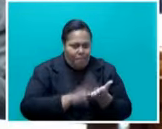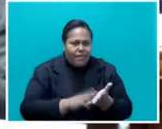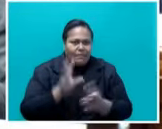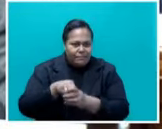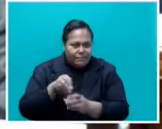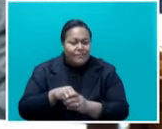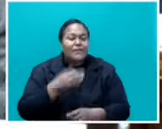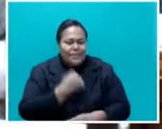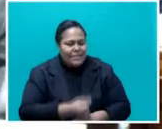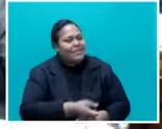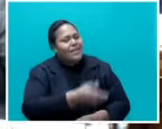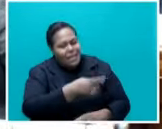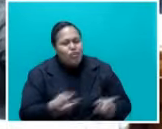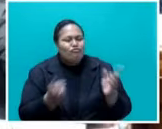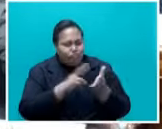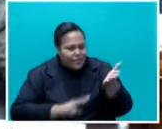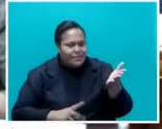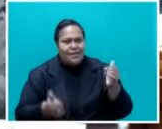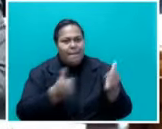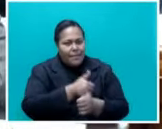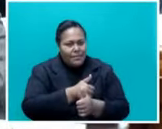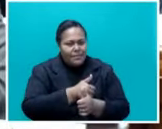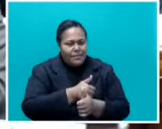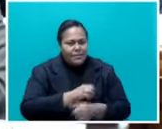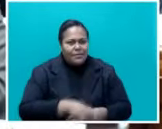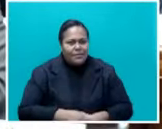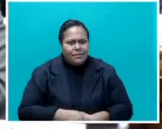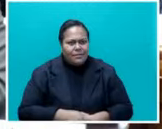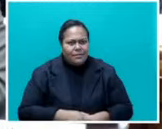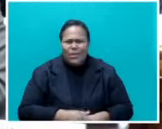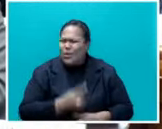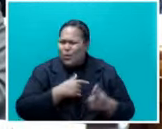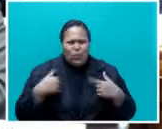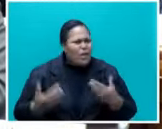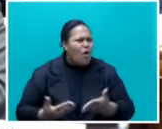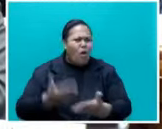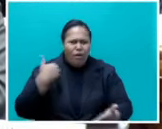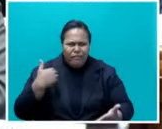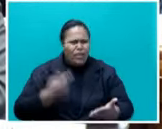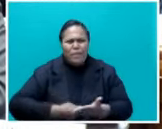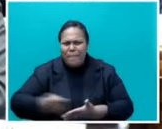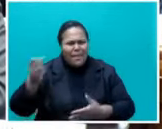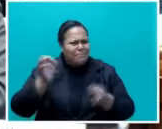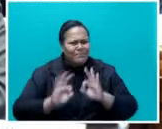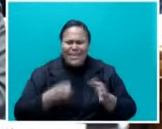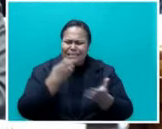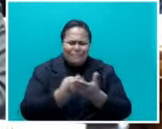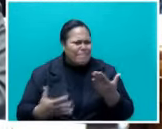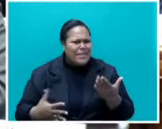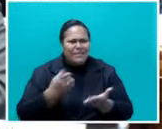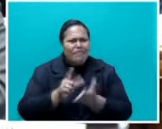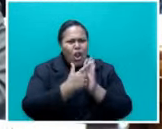read the amendment. We've removed the requirement of getting a deed poll done. No longer, have to go to expensive lawyers to get a deed